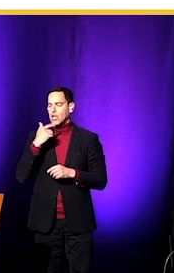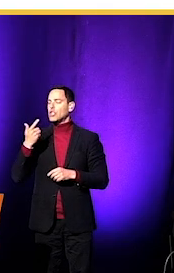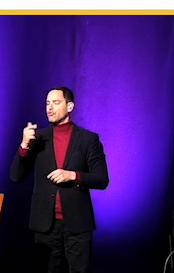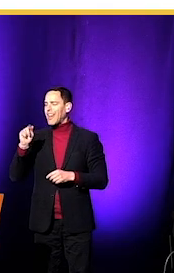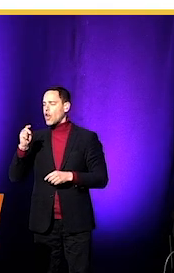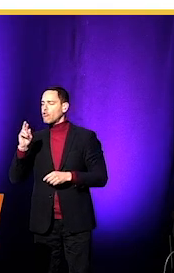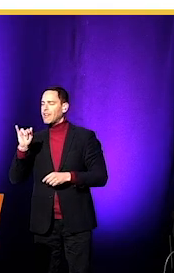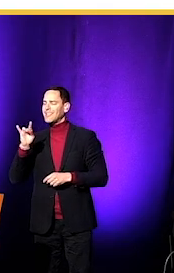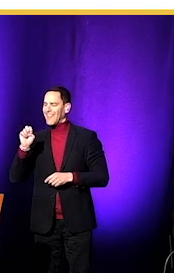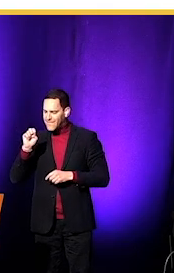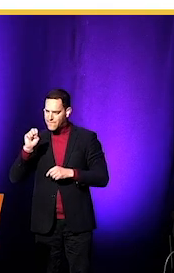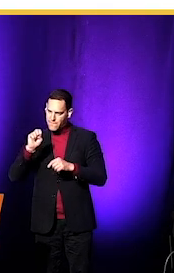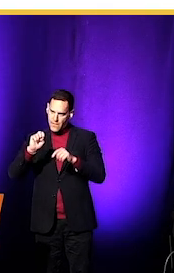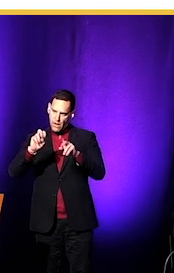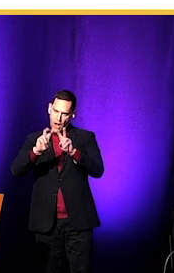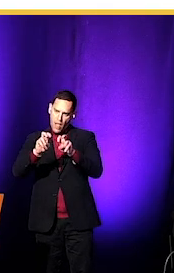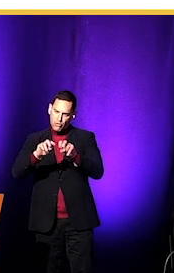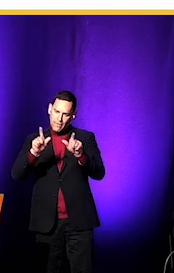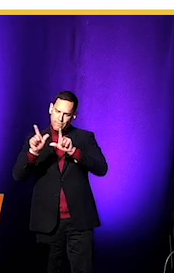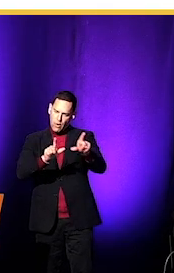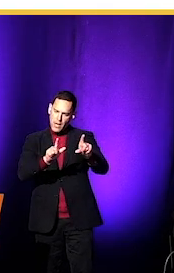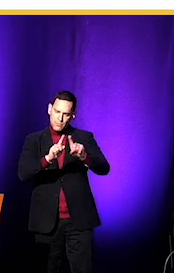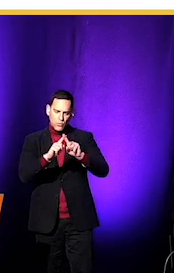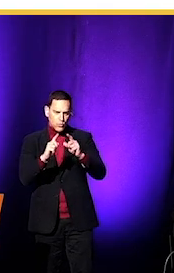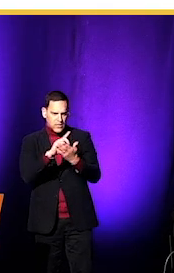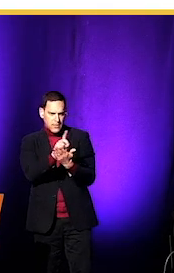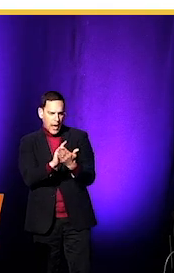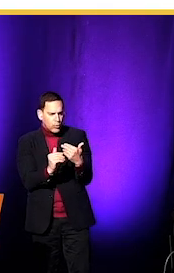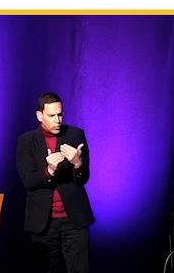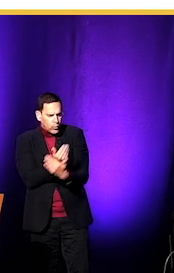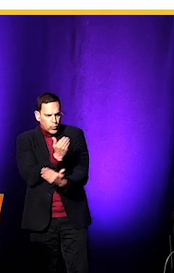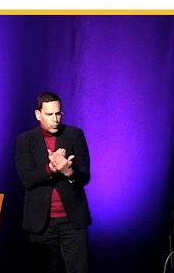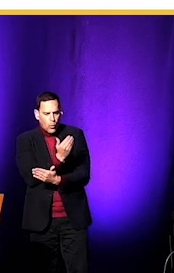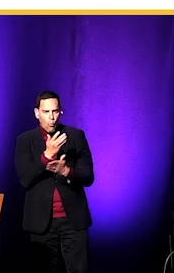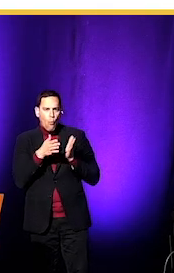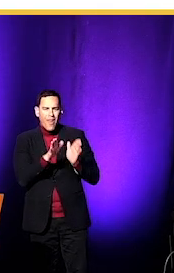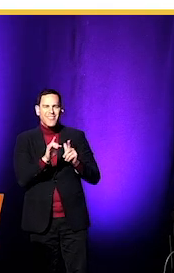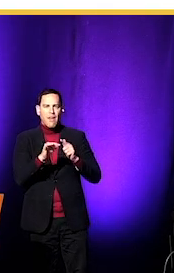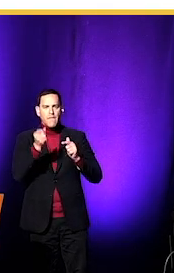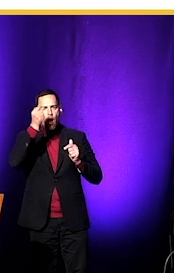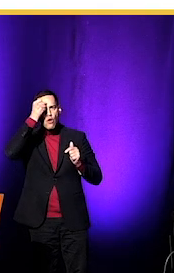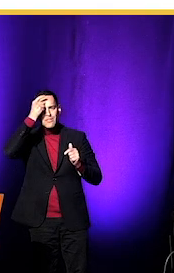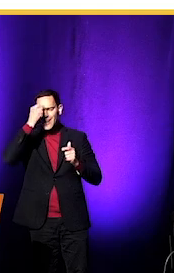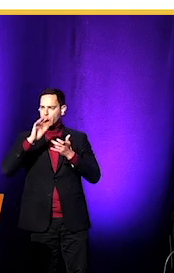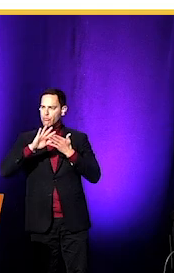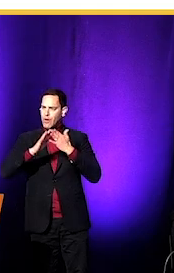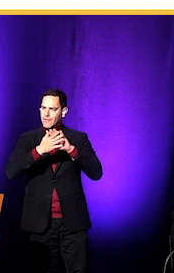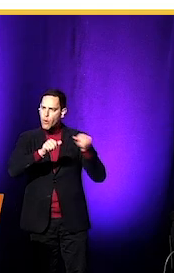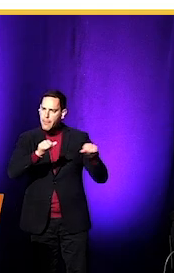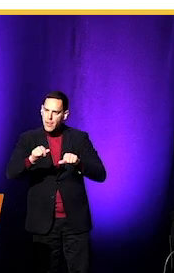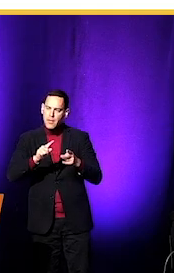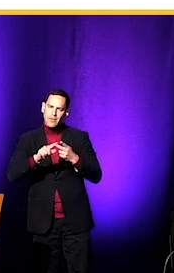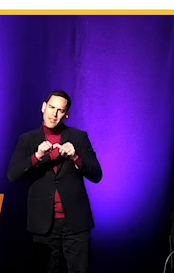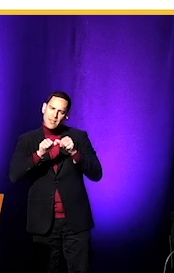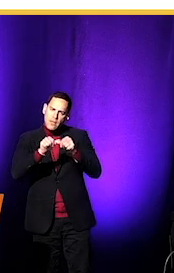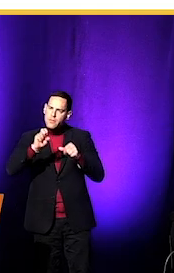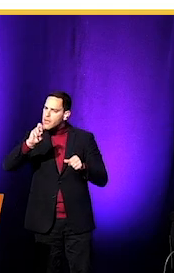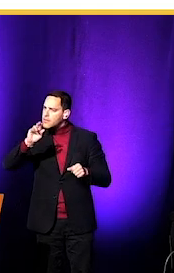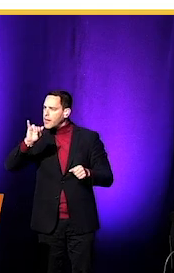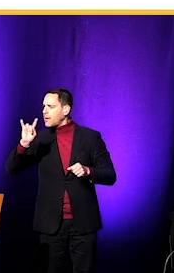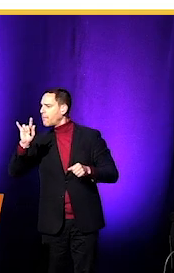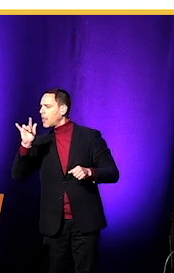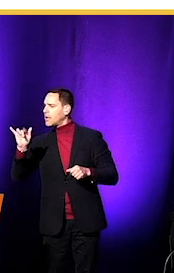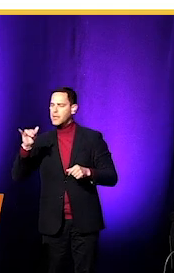design educational infrastructures with long-term transformability and sustainability. Analytical tools that help